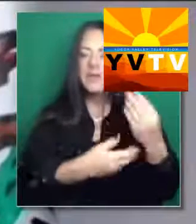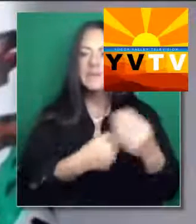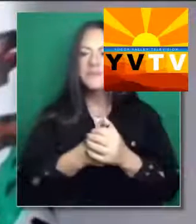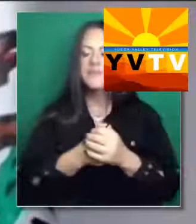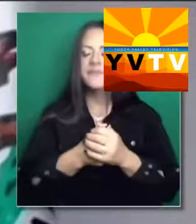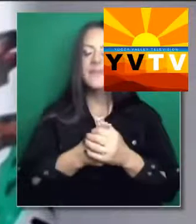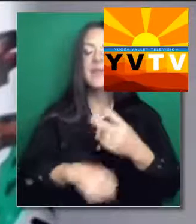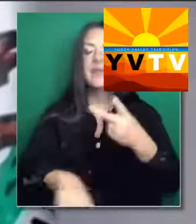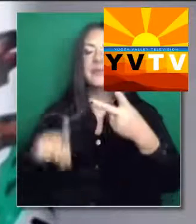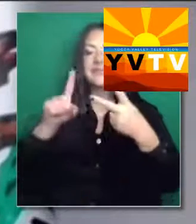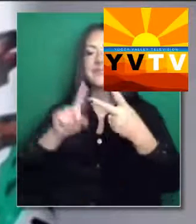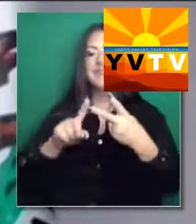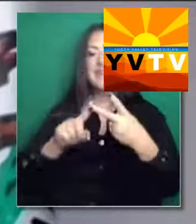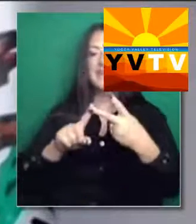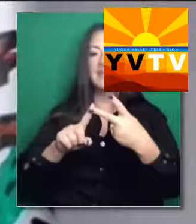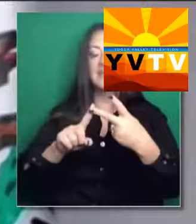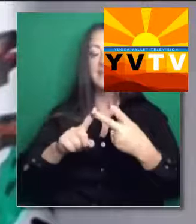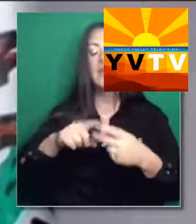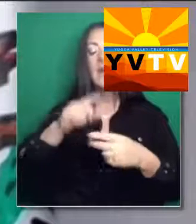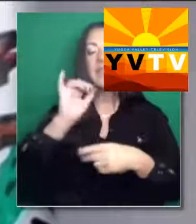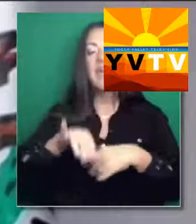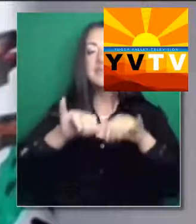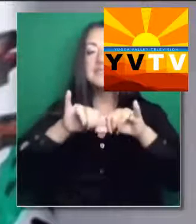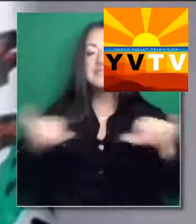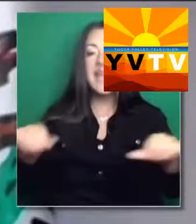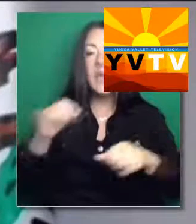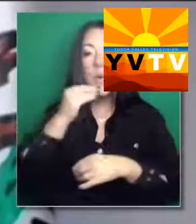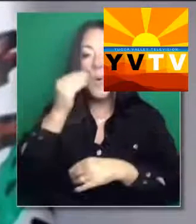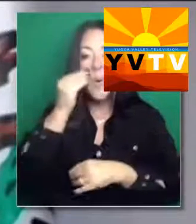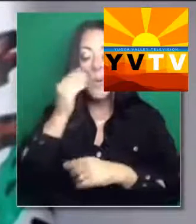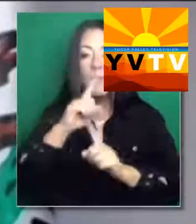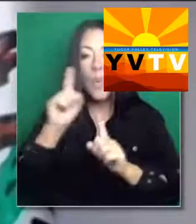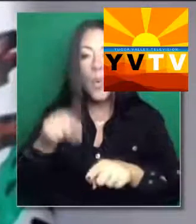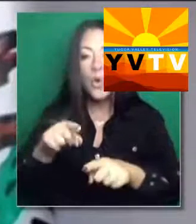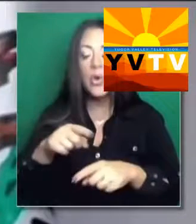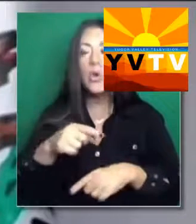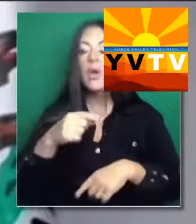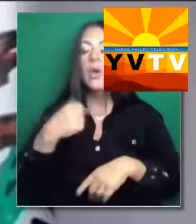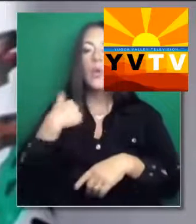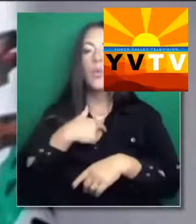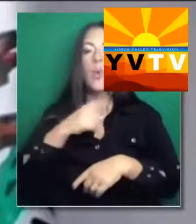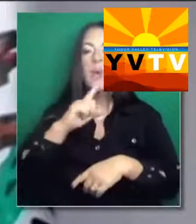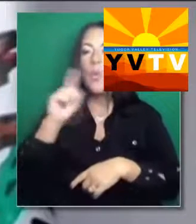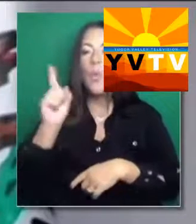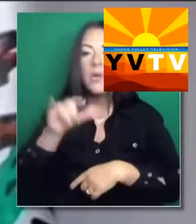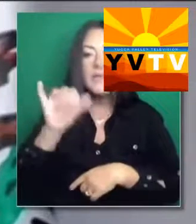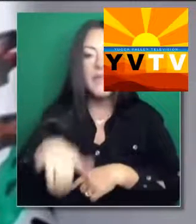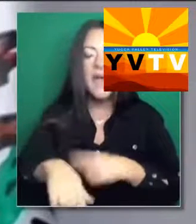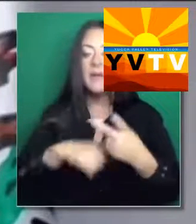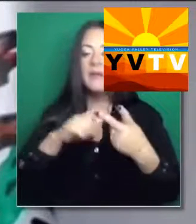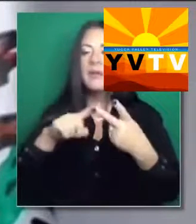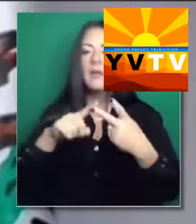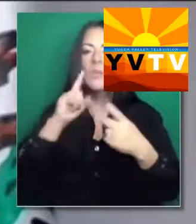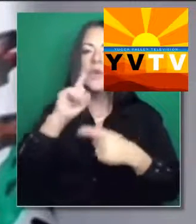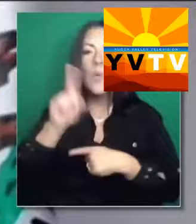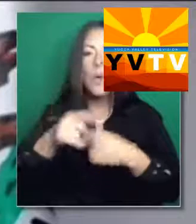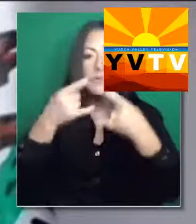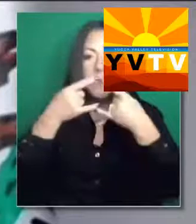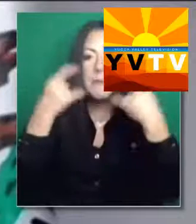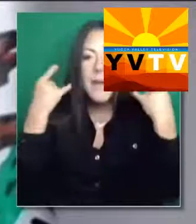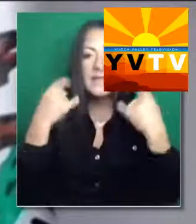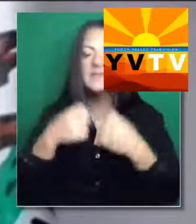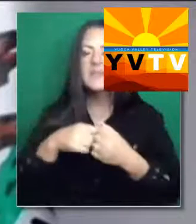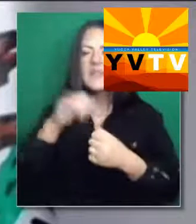issues around the regional stay-at-home order, prior issues with our masking order. All of these things are also tools, the most